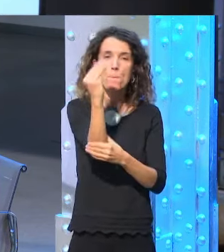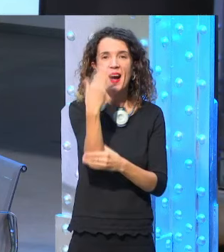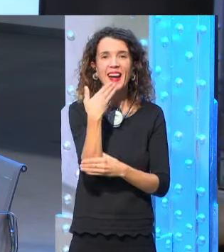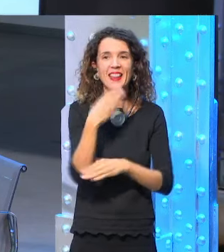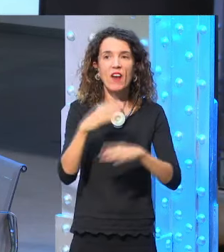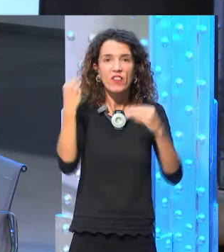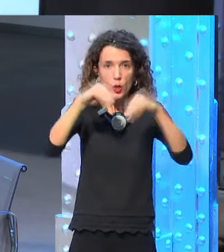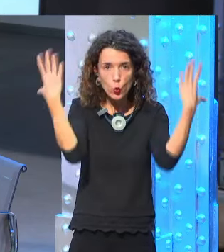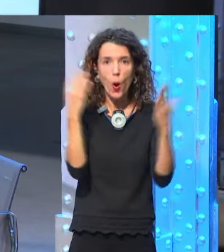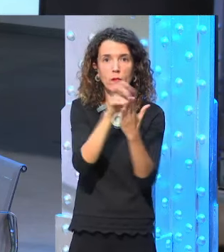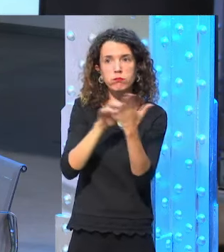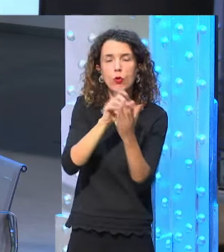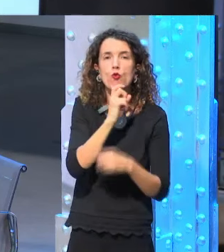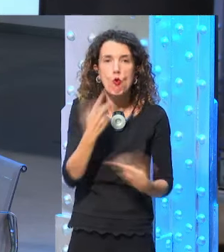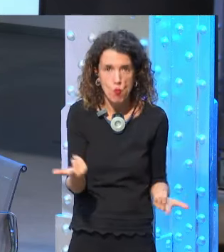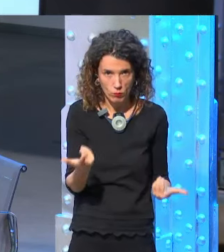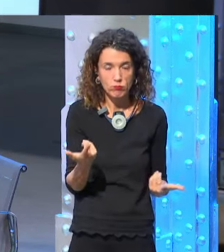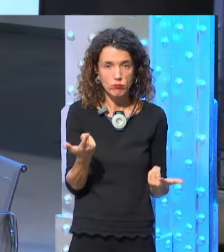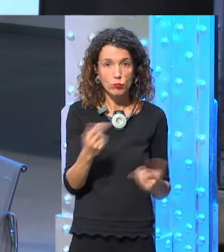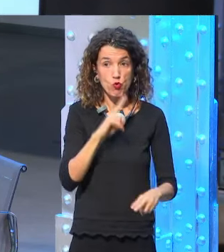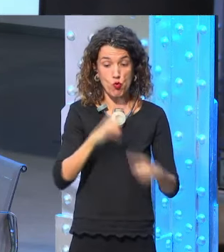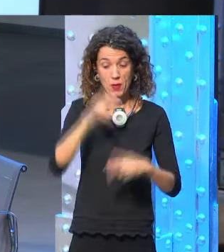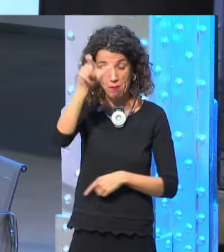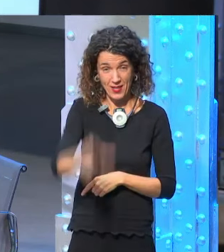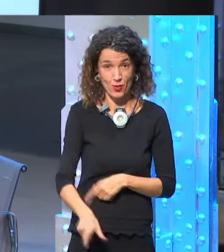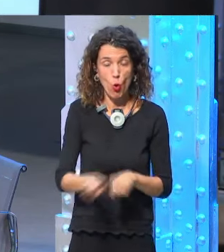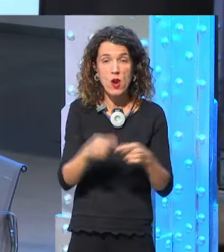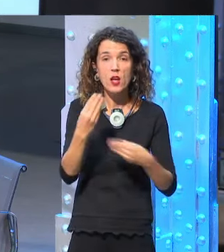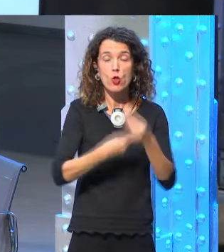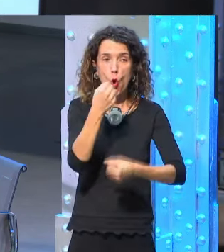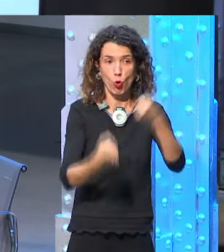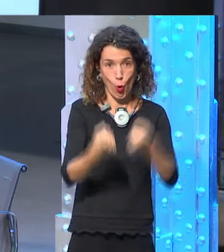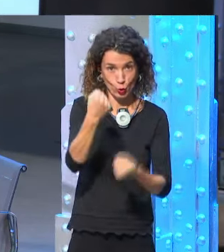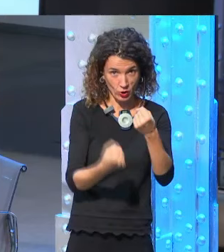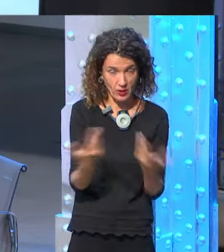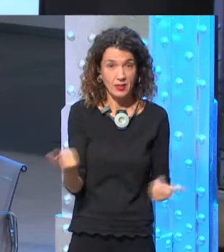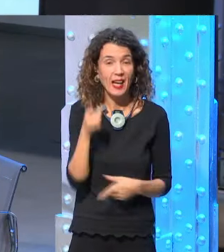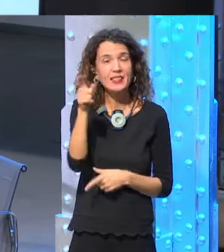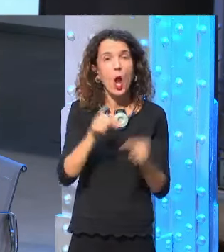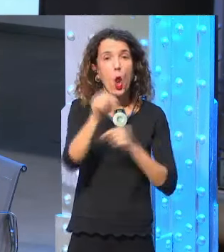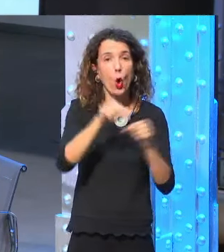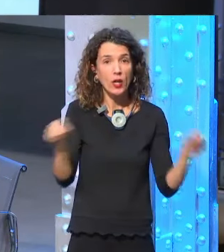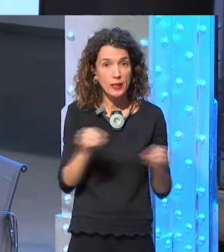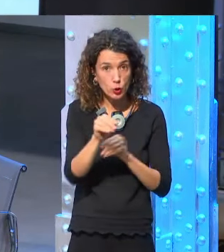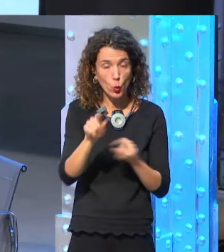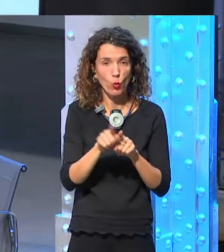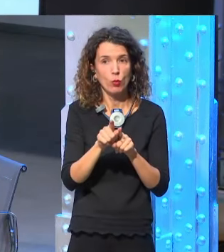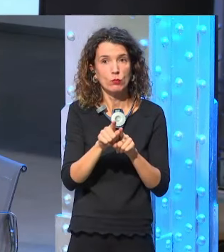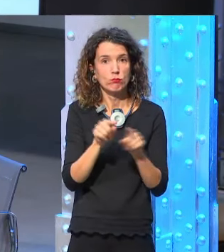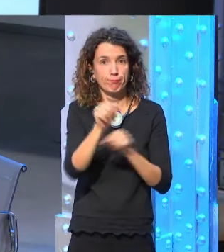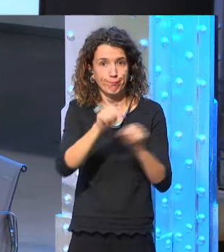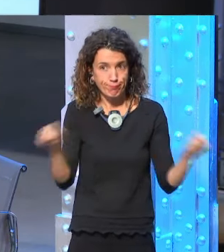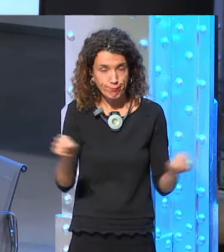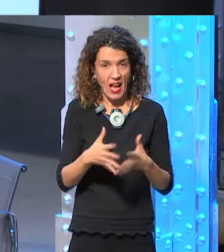name that made these changes. This is the RAL code, this is the dimension, length, width, height, etc. And so these few numbers